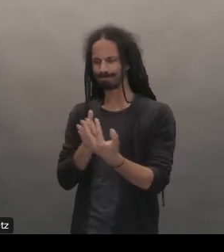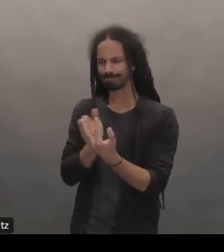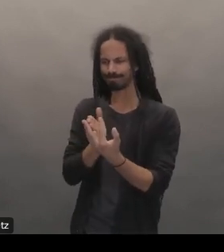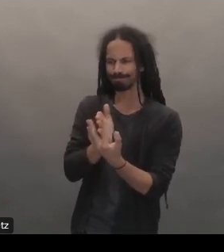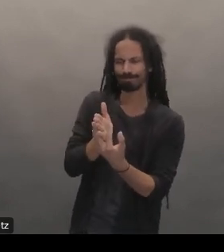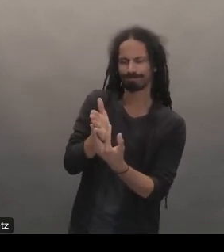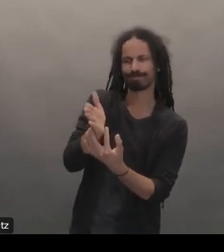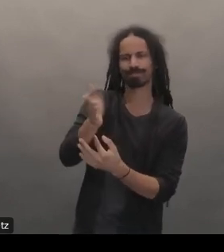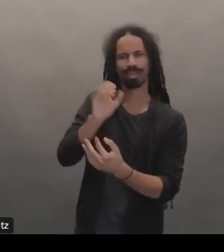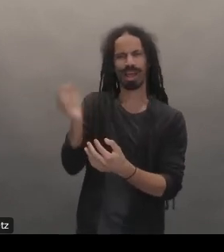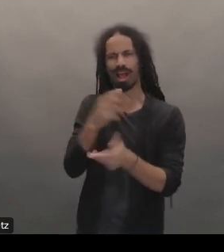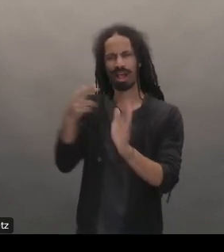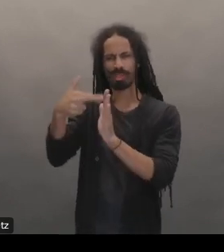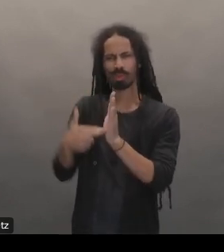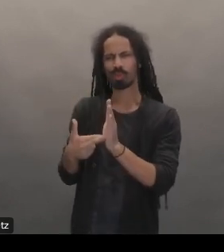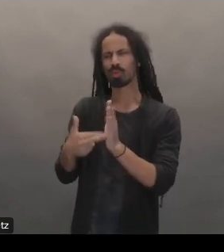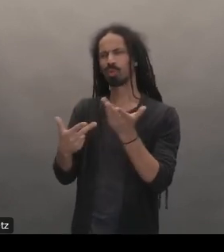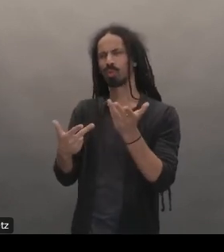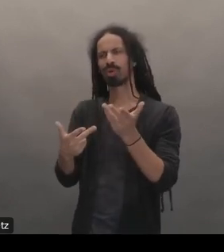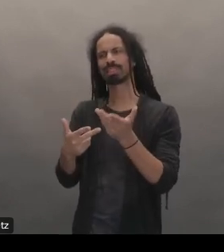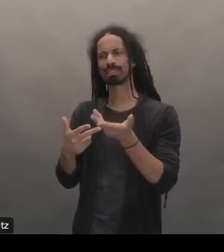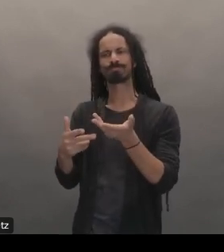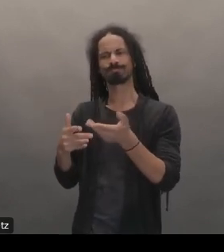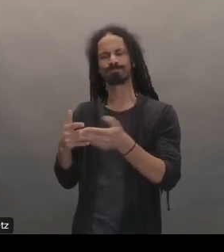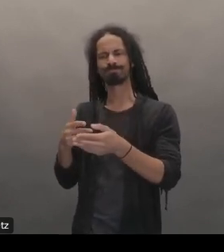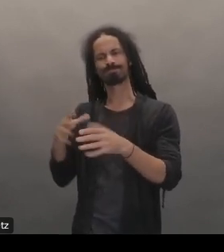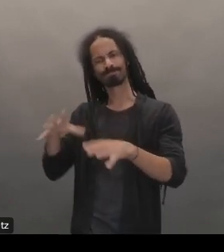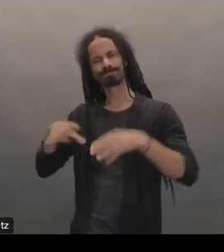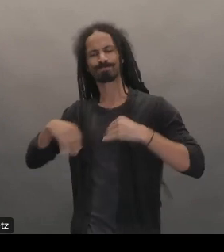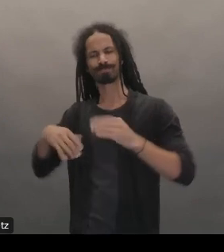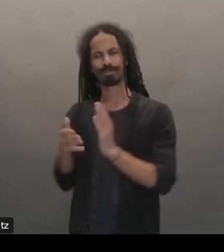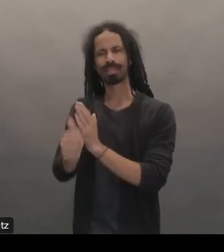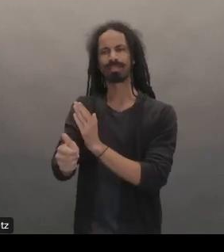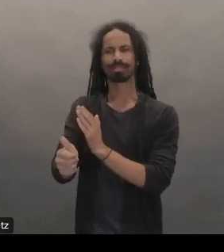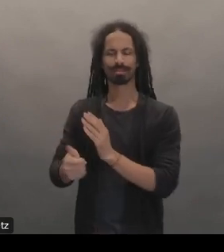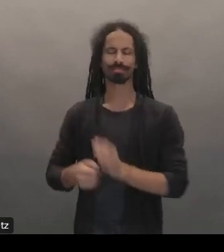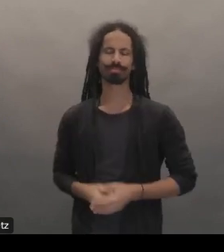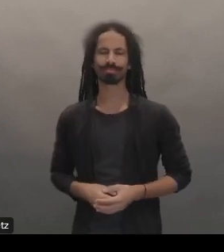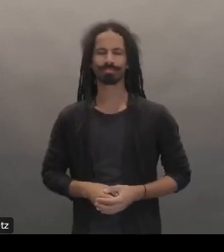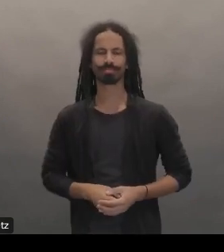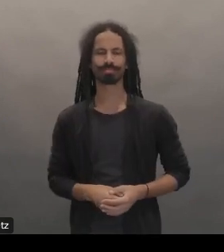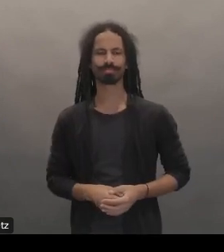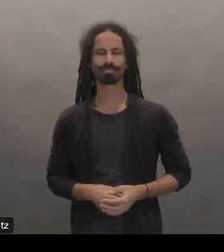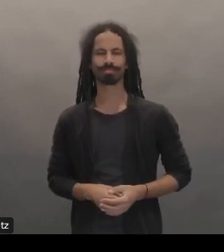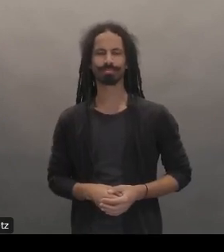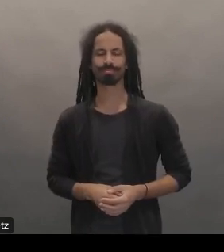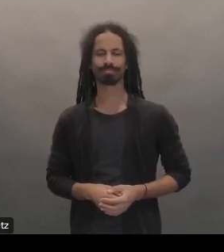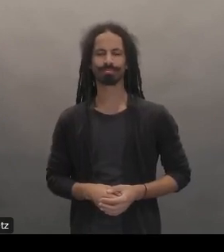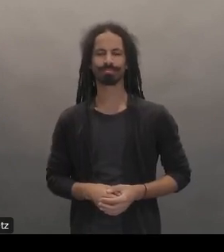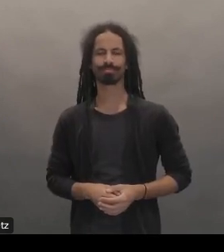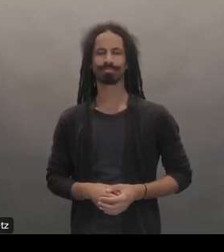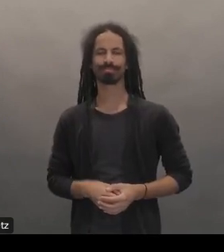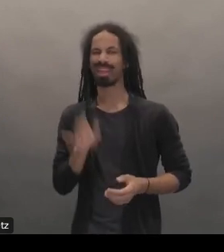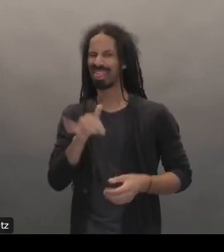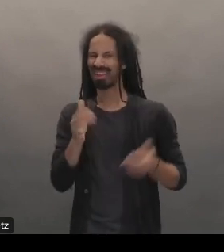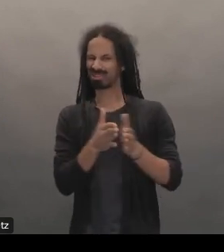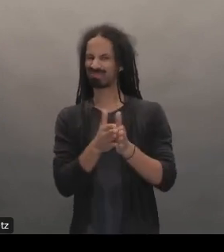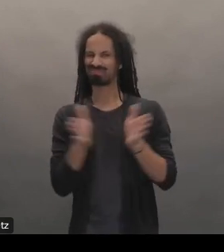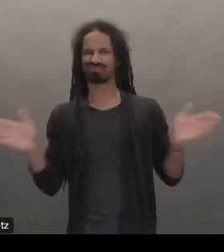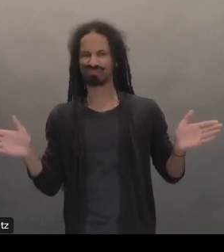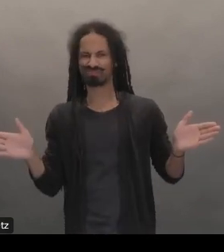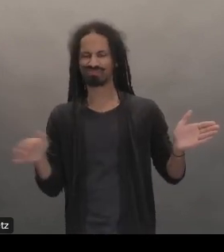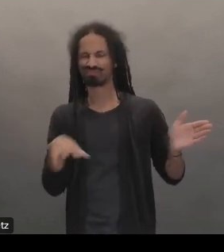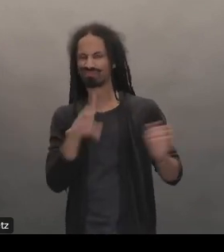Microsoft Word skill building moments that we all have come across at some point or another. So those are just general document